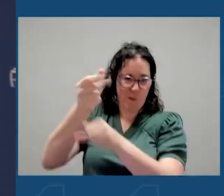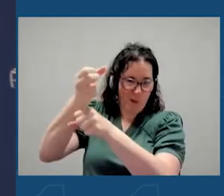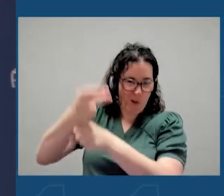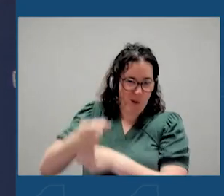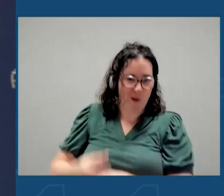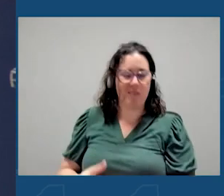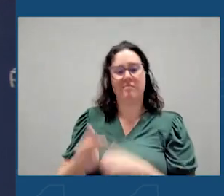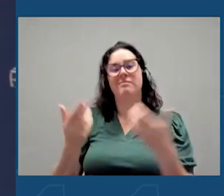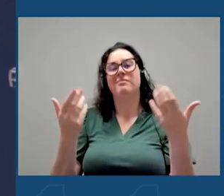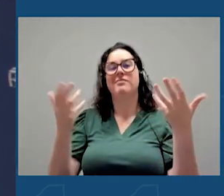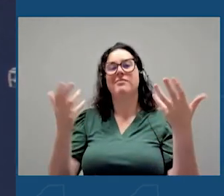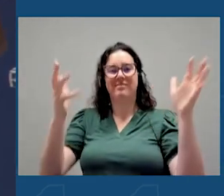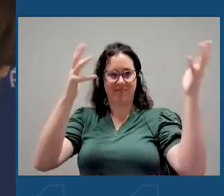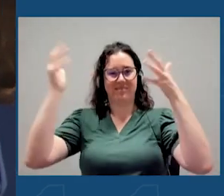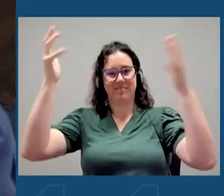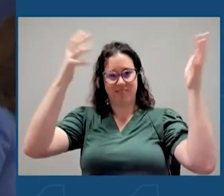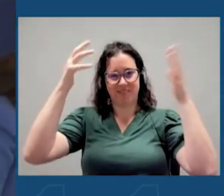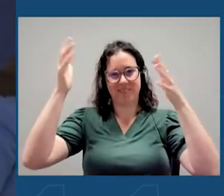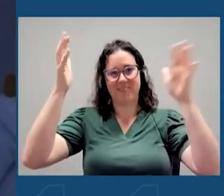everybody.